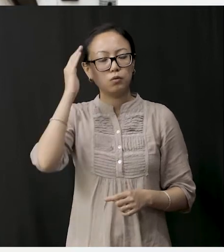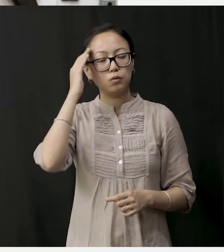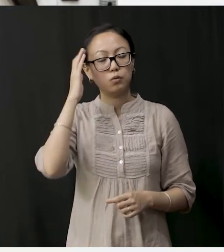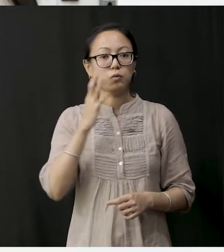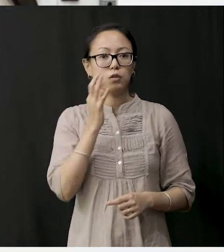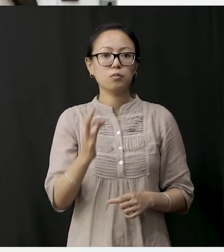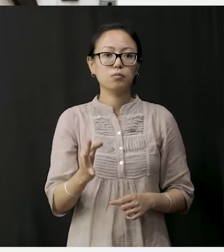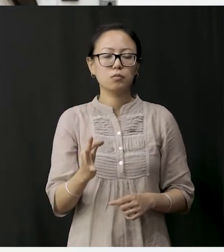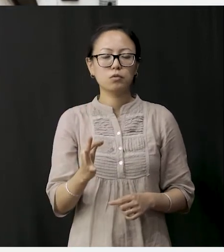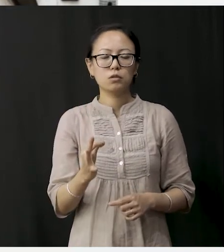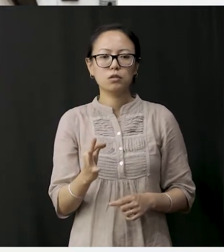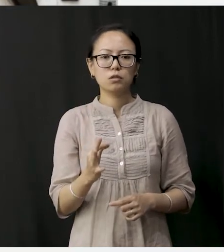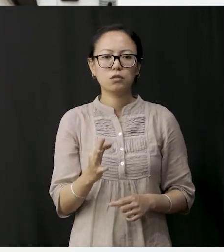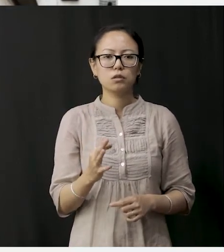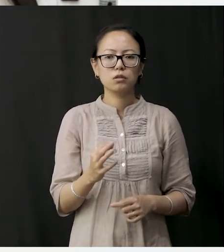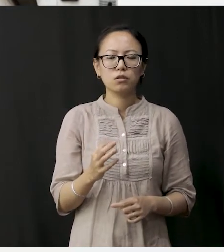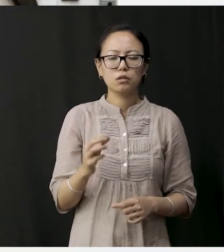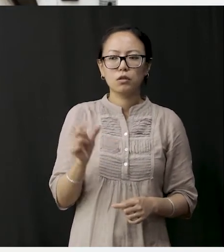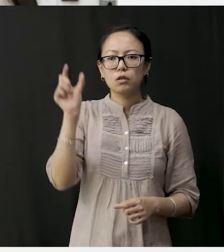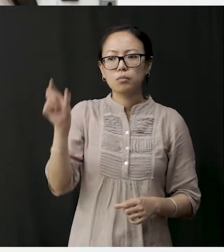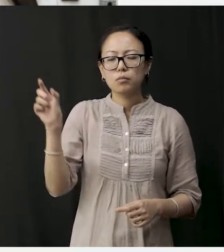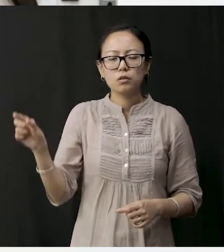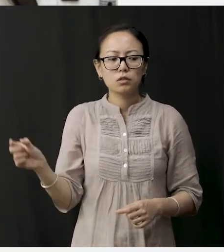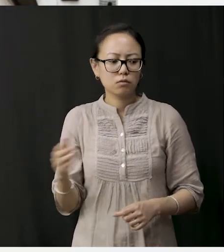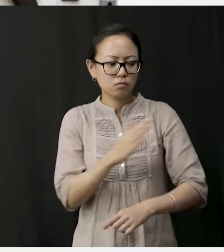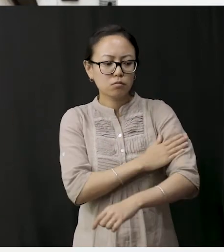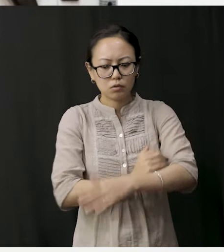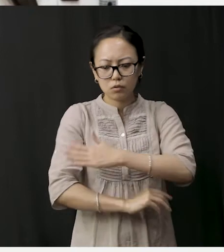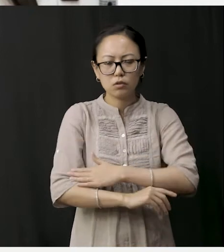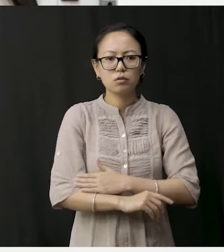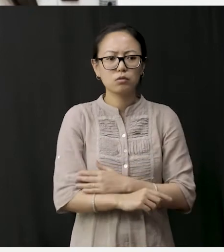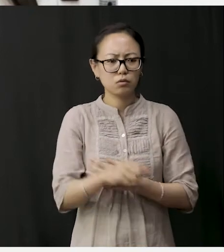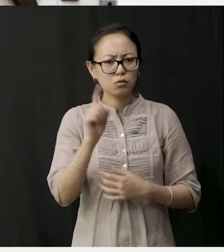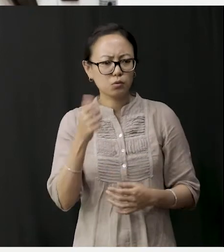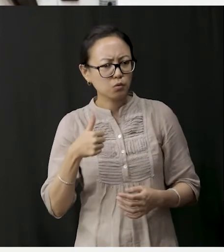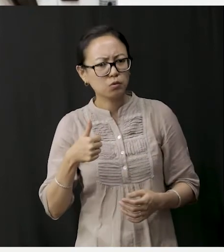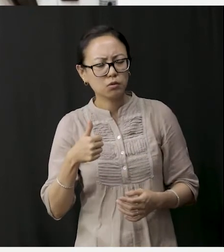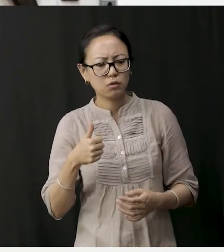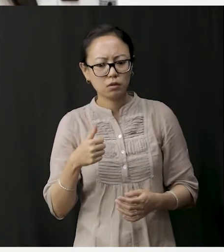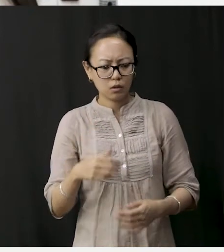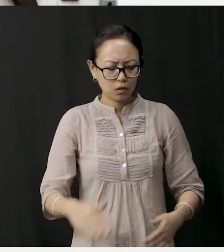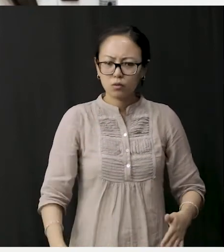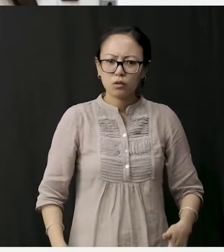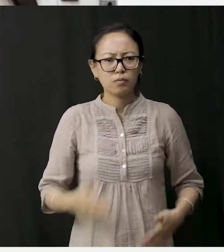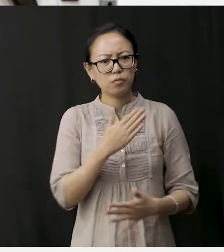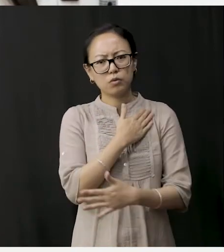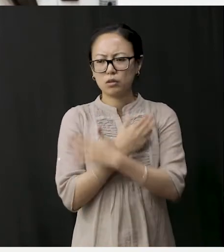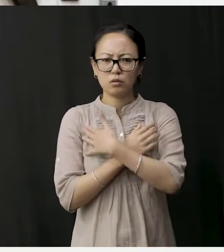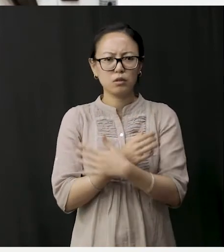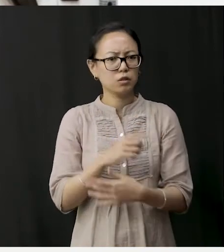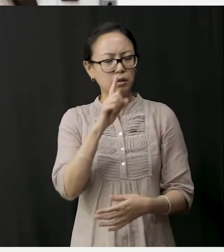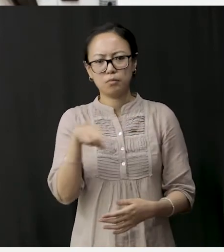Okay, you should also go and tell your younger ones at home. Okay, and those parts of the body that are covered with